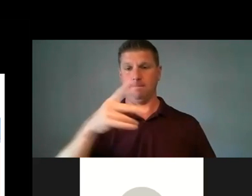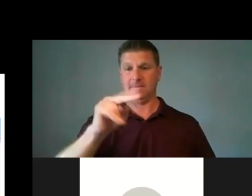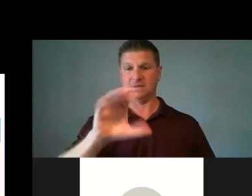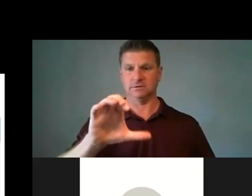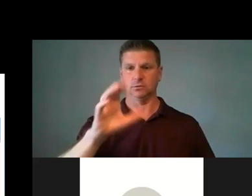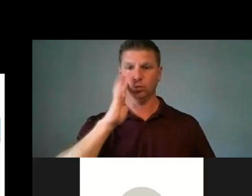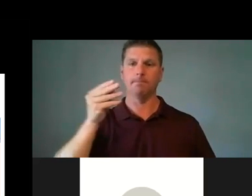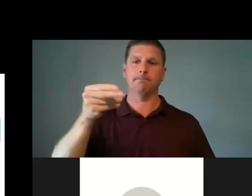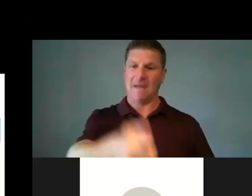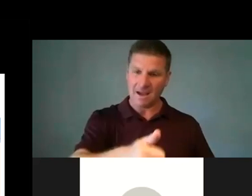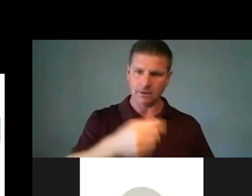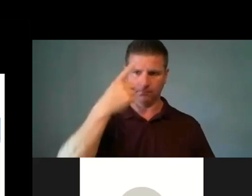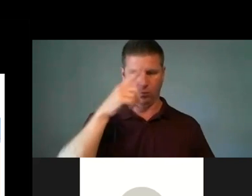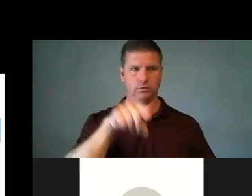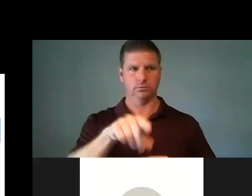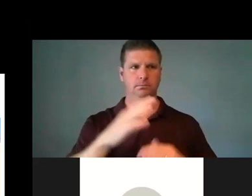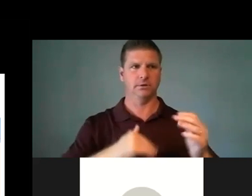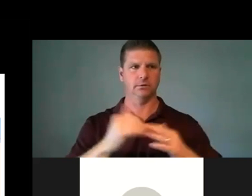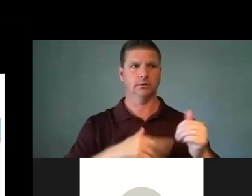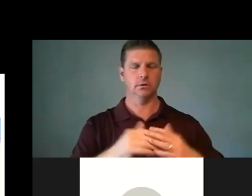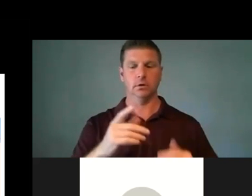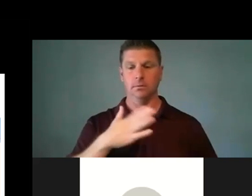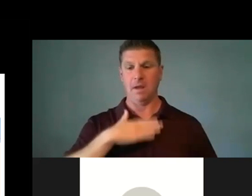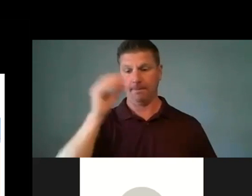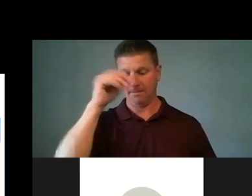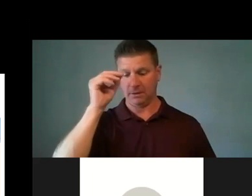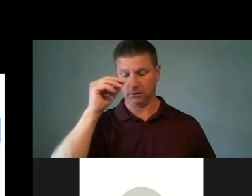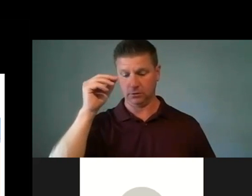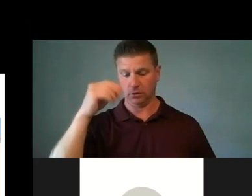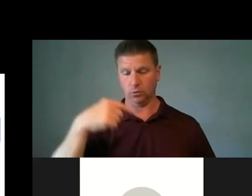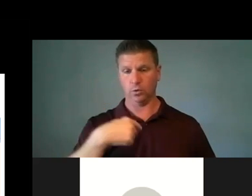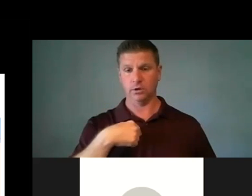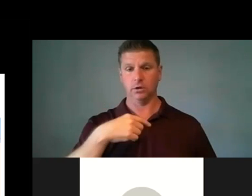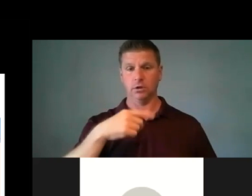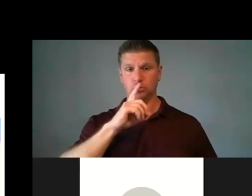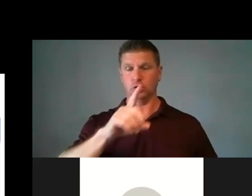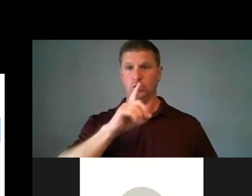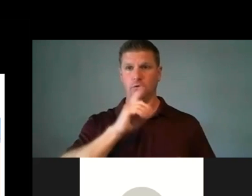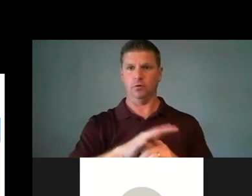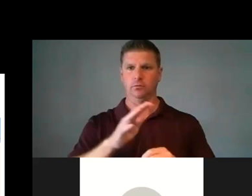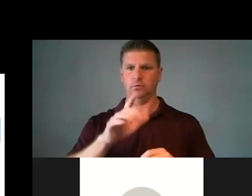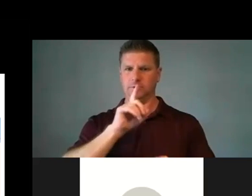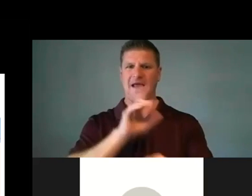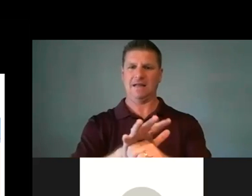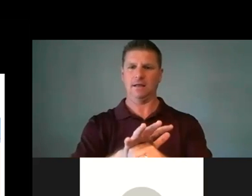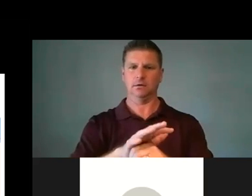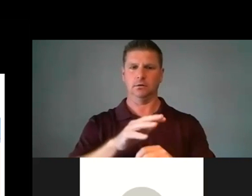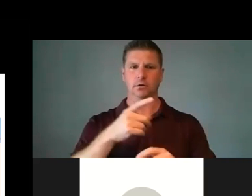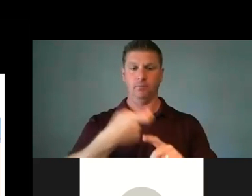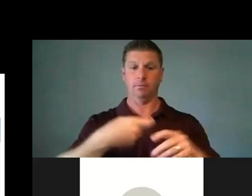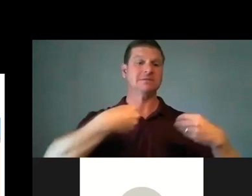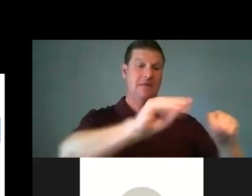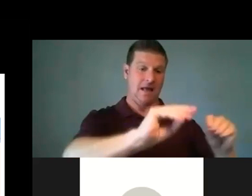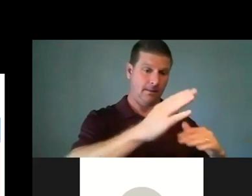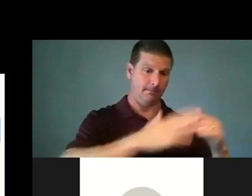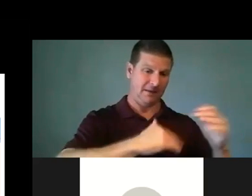PNC will be paying for these buildings. And it's my opinion that we should affirmatively dedicate the proceeds from the sale of this